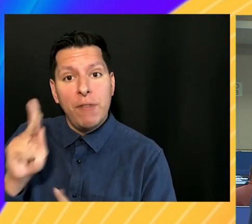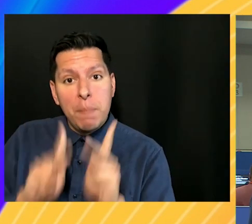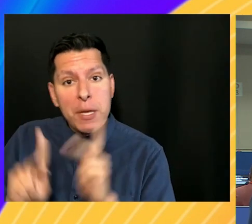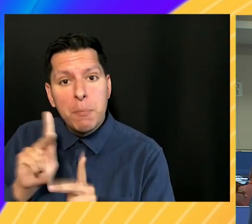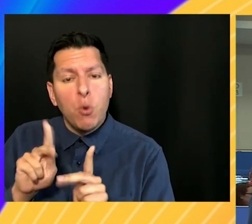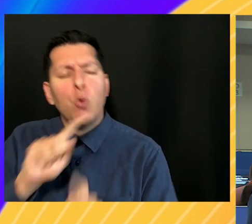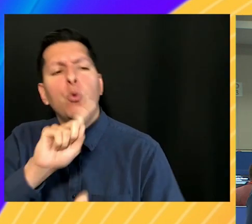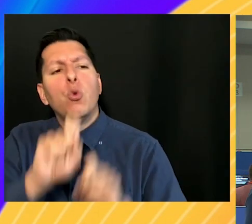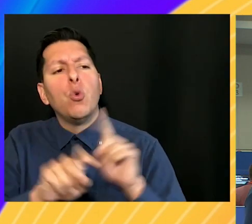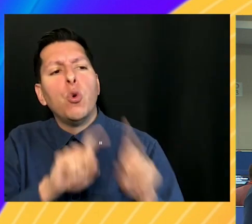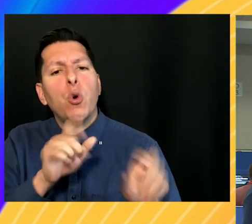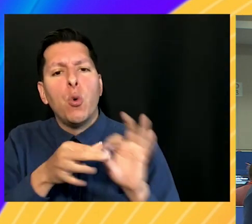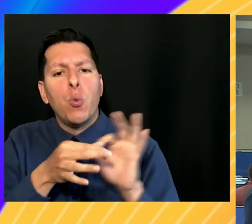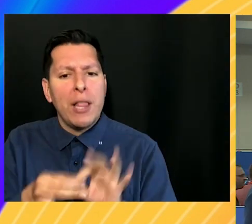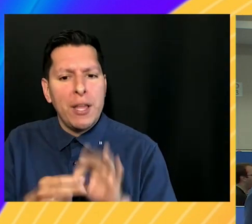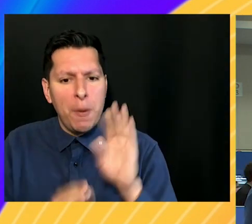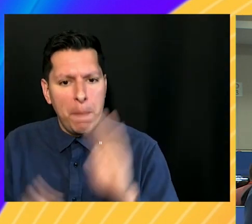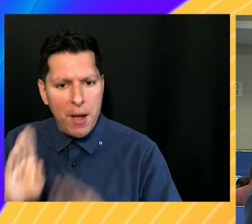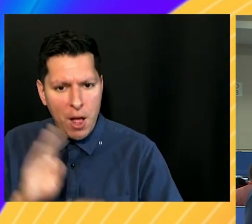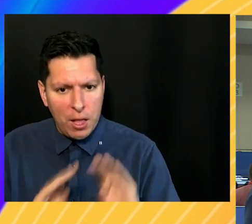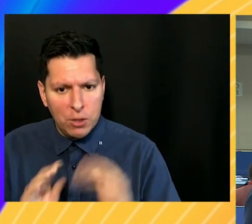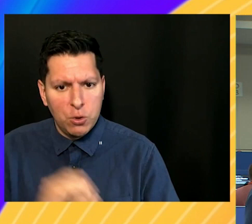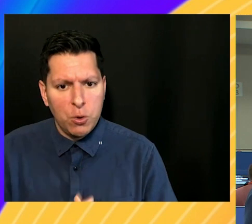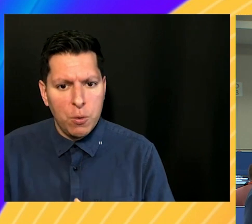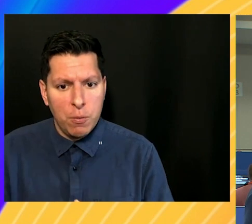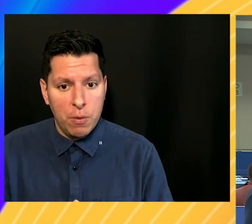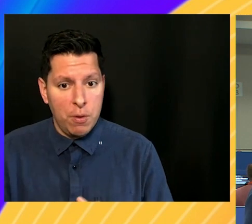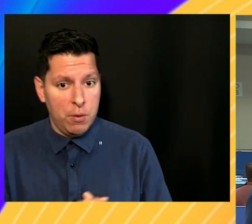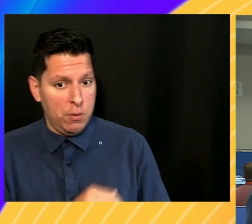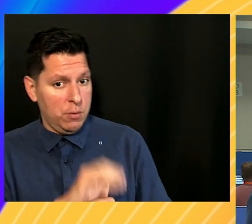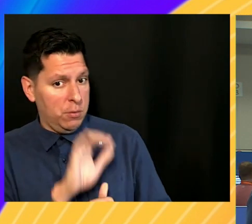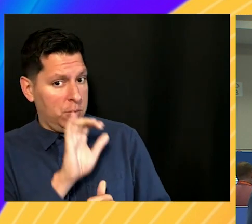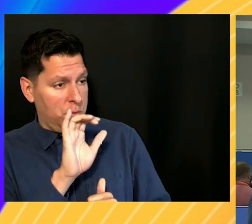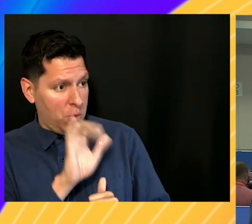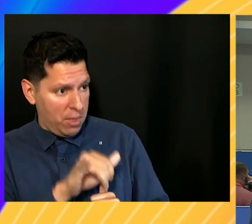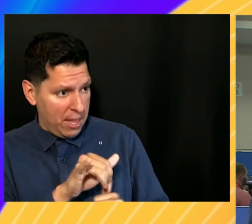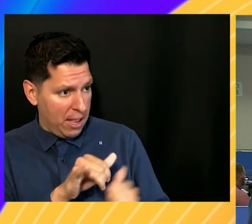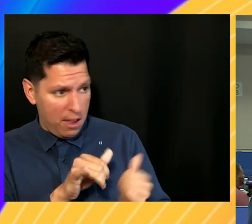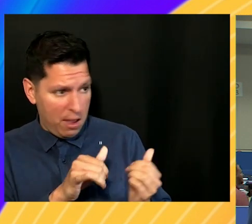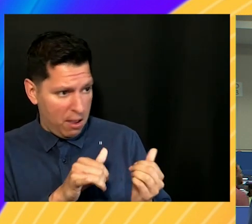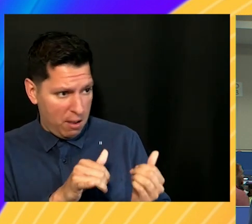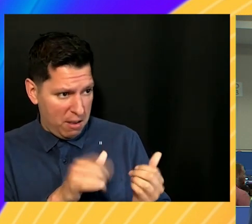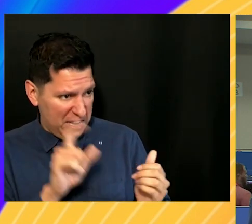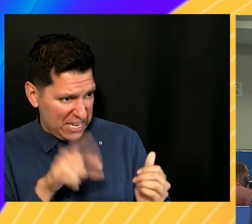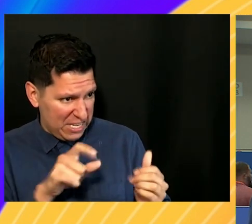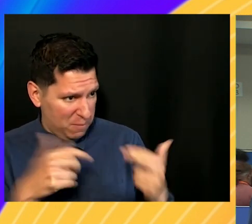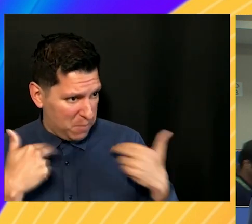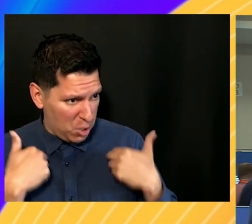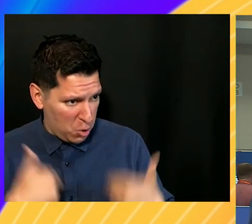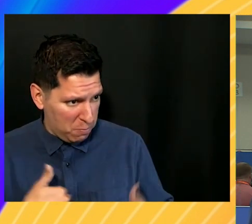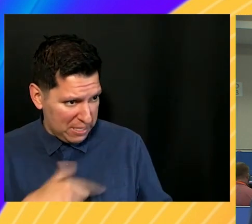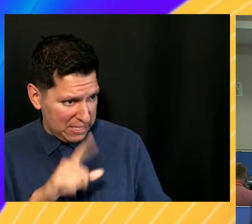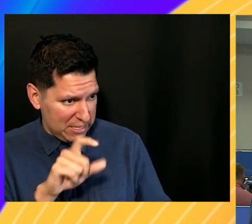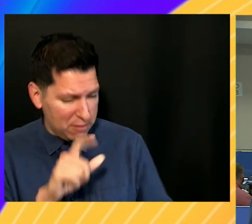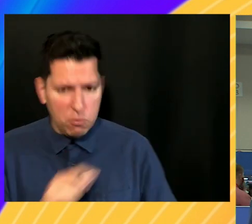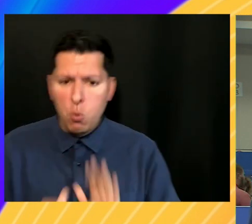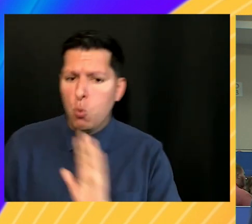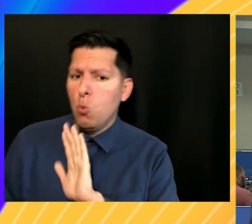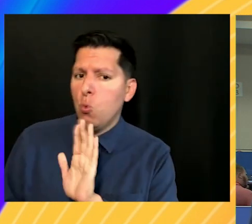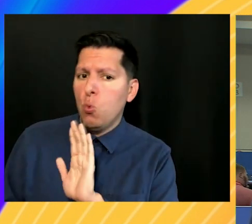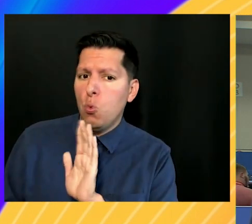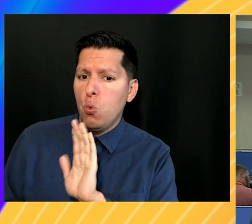questions. And biological being more around the human genome. It doesn't have to be human only. It can be any